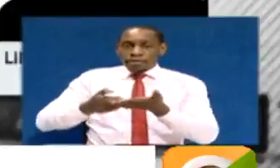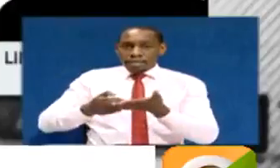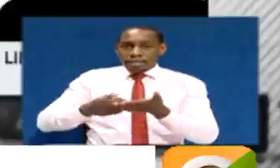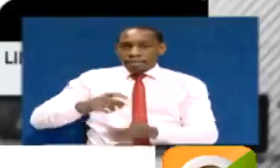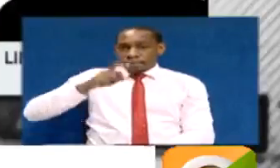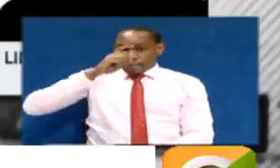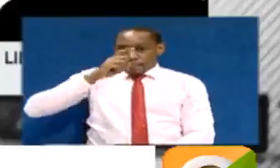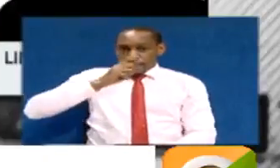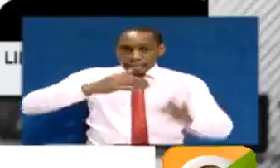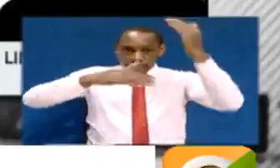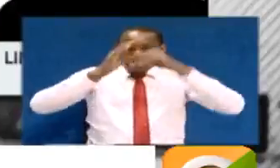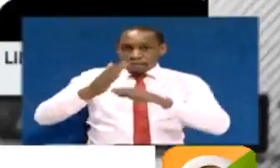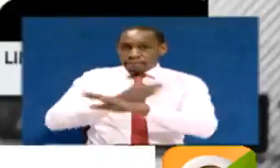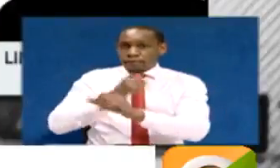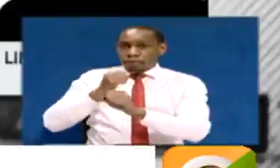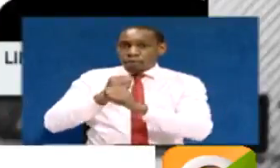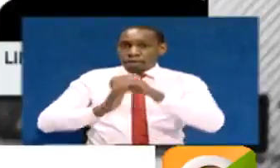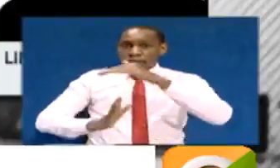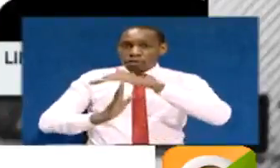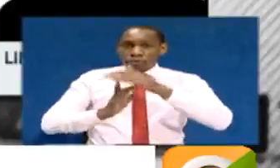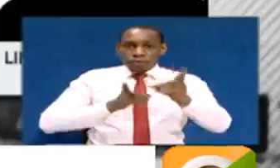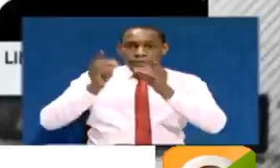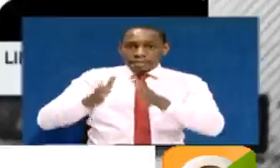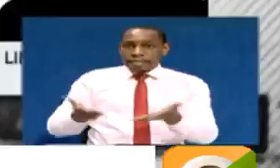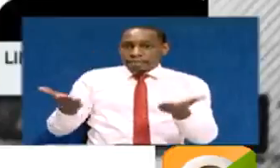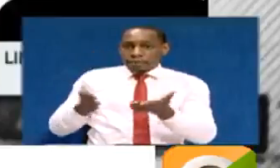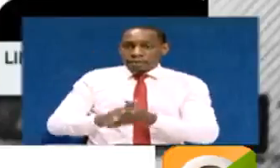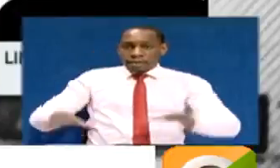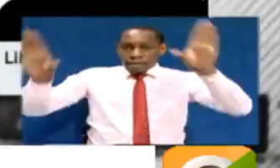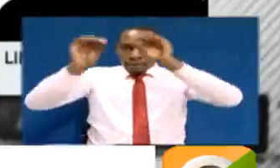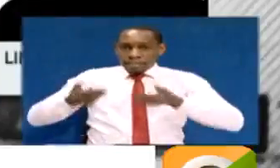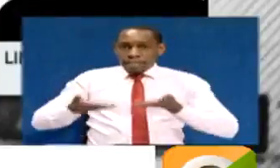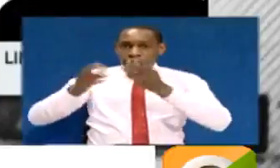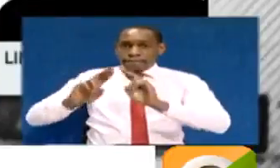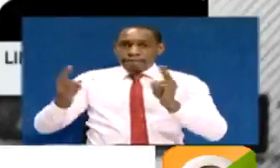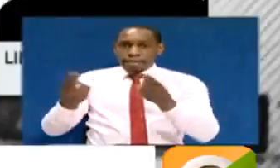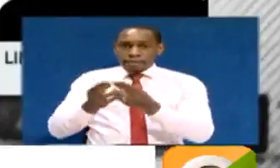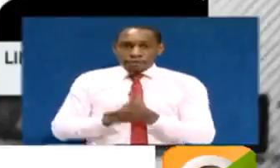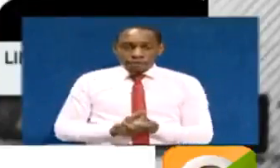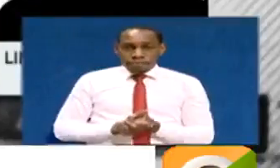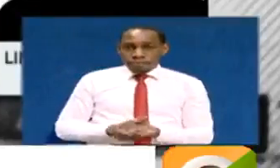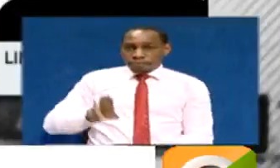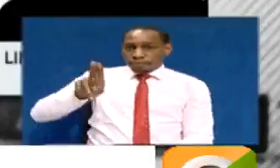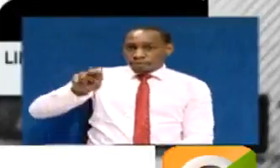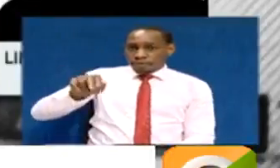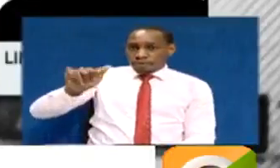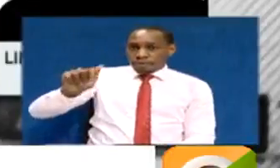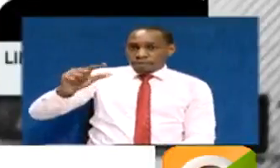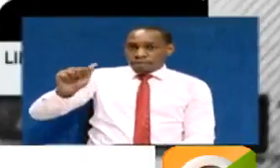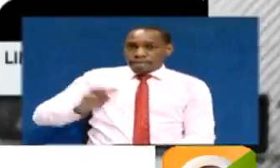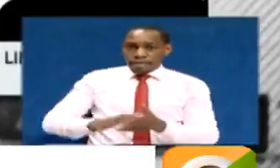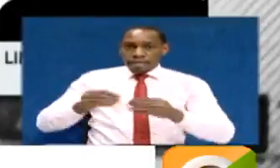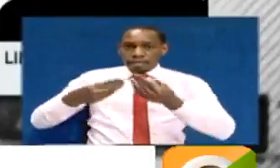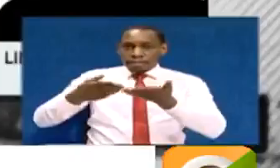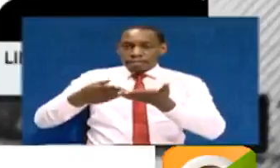University. She previously served as a senior director at the Presidential Delivery Unit. Linton Nyaga Kinywa, a logistics